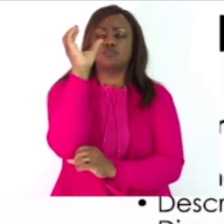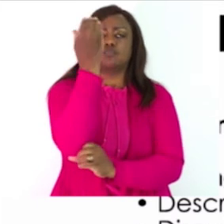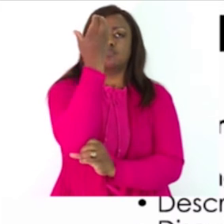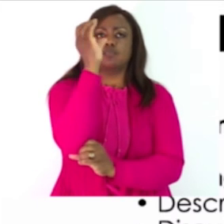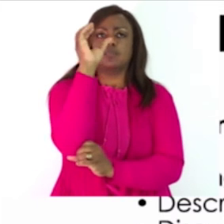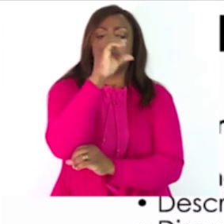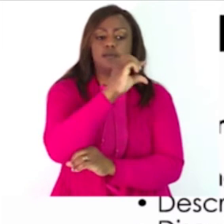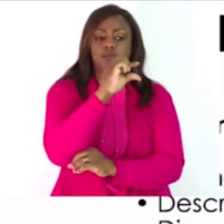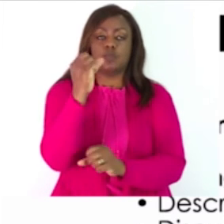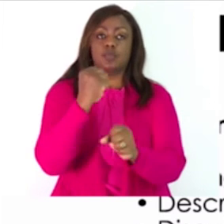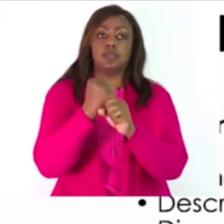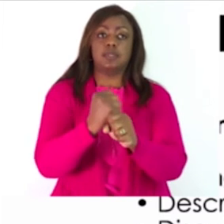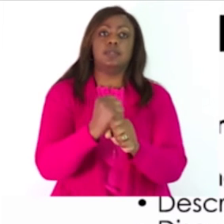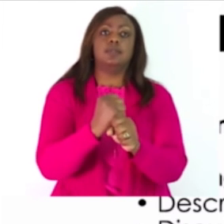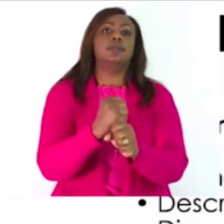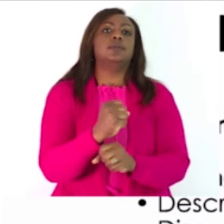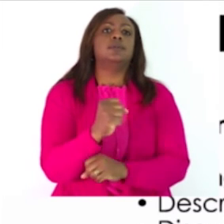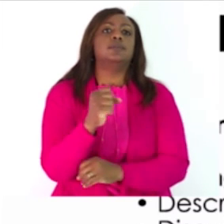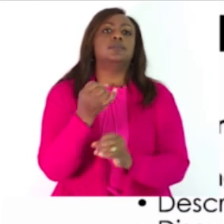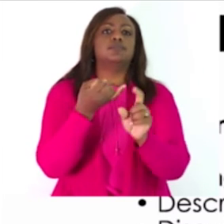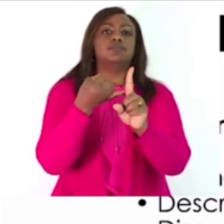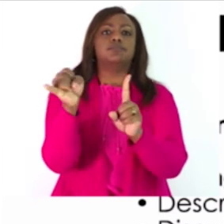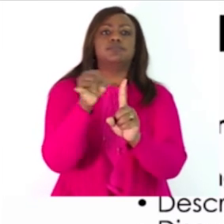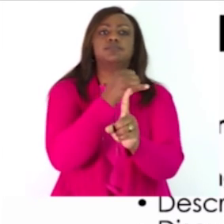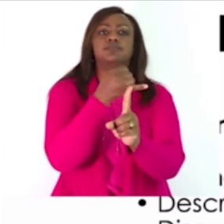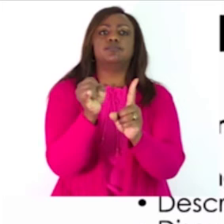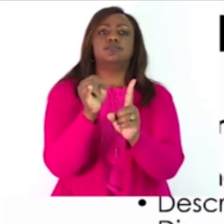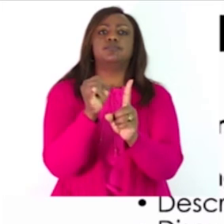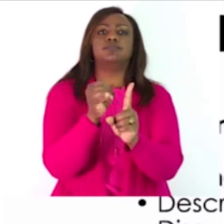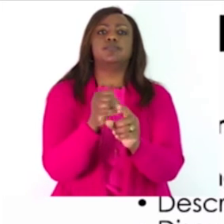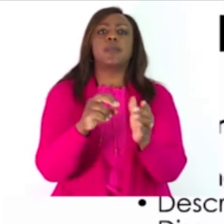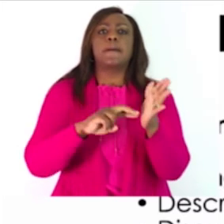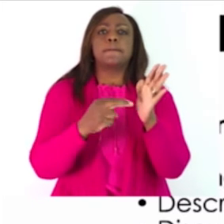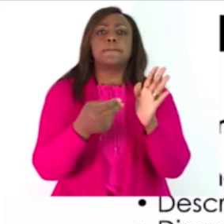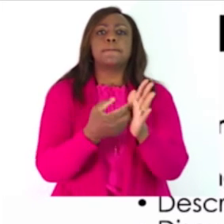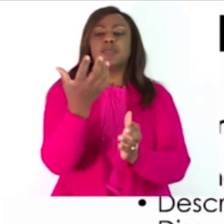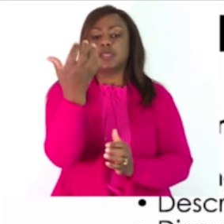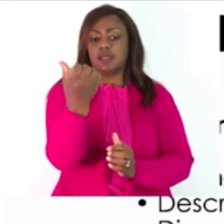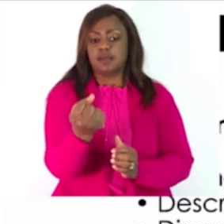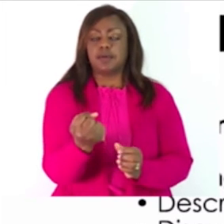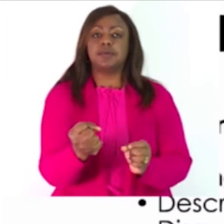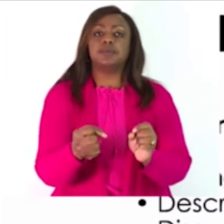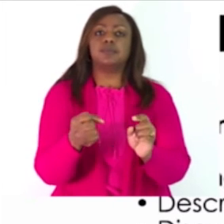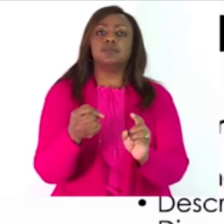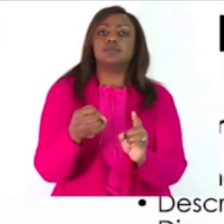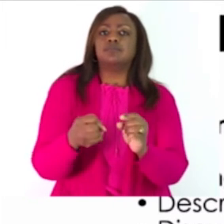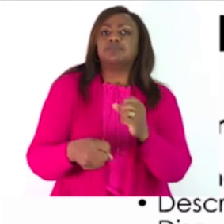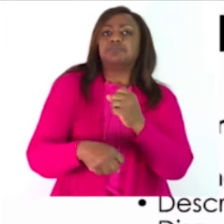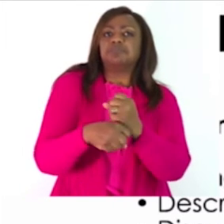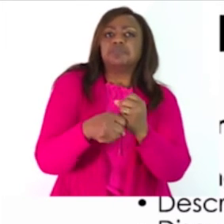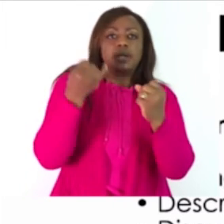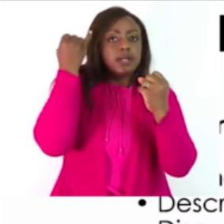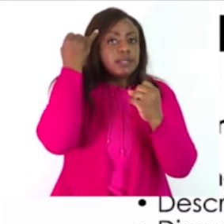newspapers, radio, billboards, etc. Influence, to have an effect on someone or